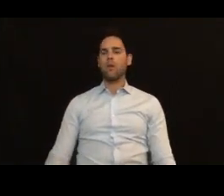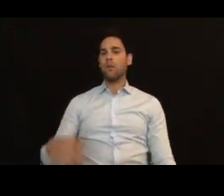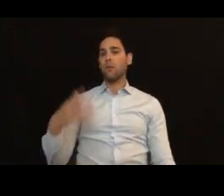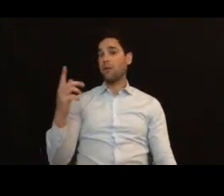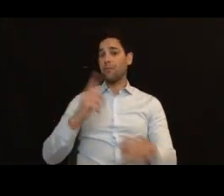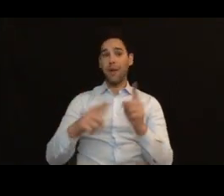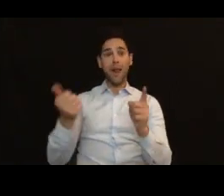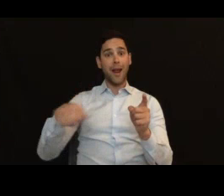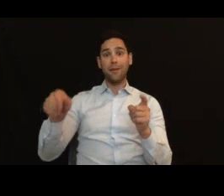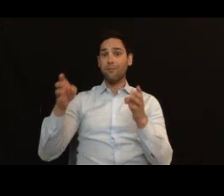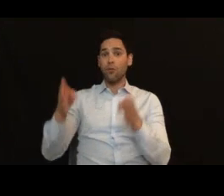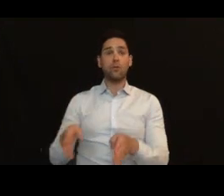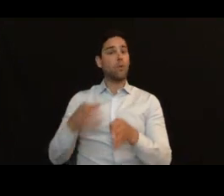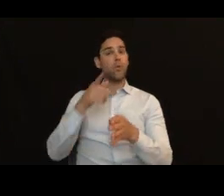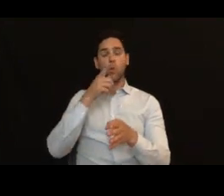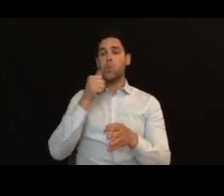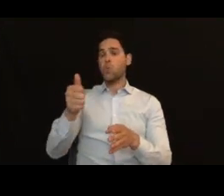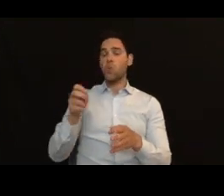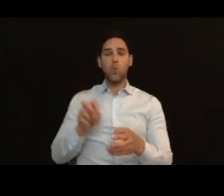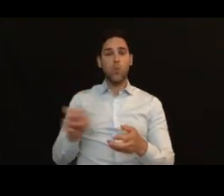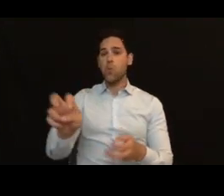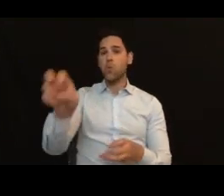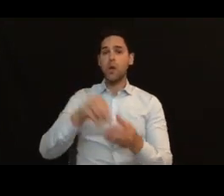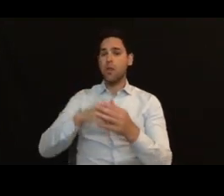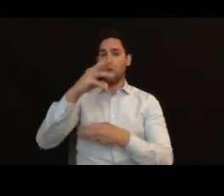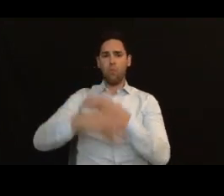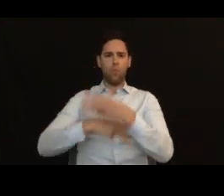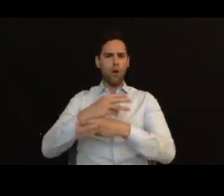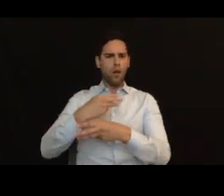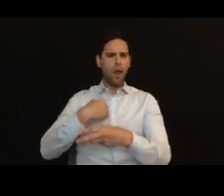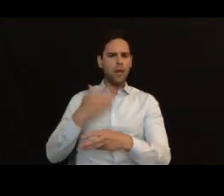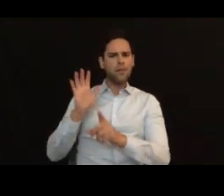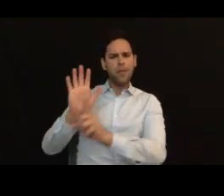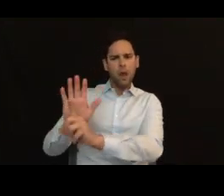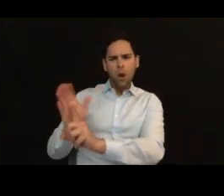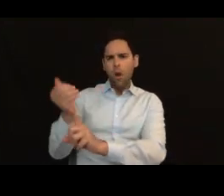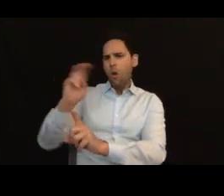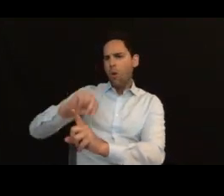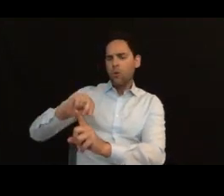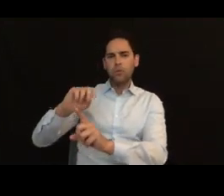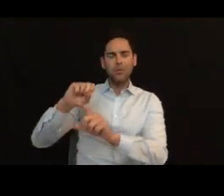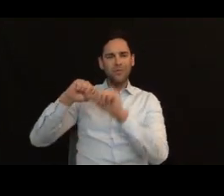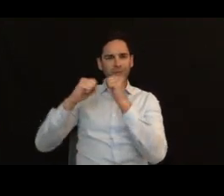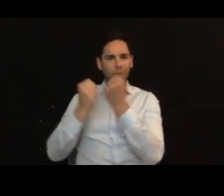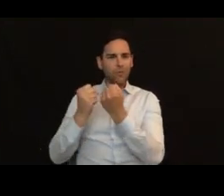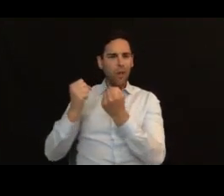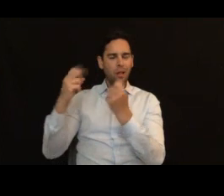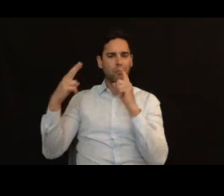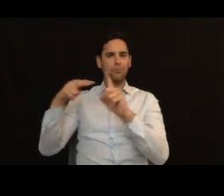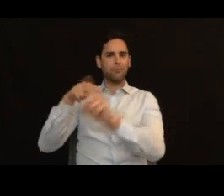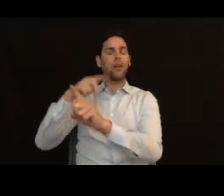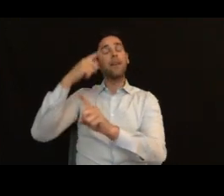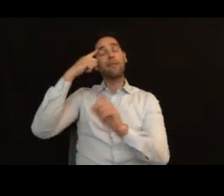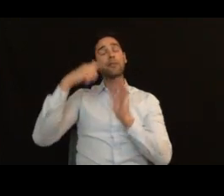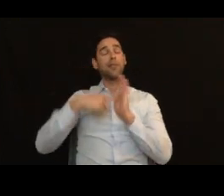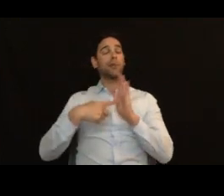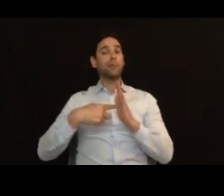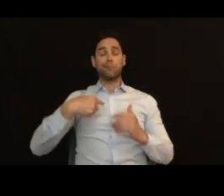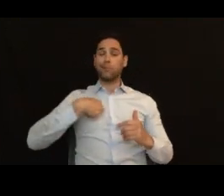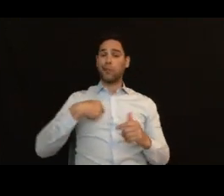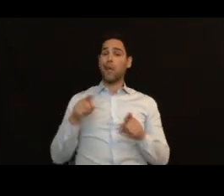world has certain social positions. Like me, for example, me as a